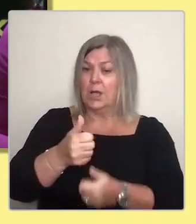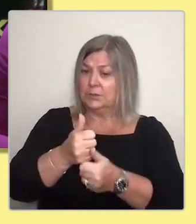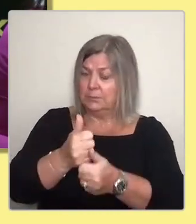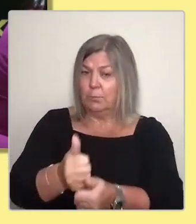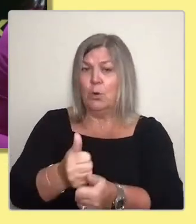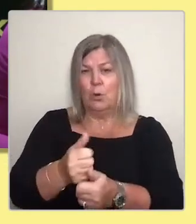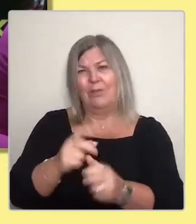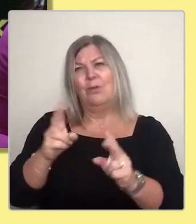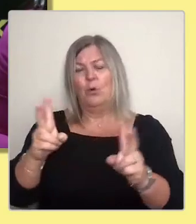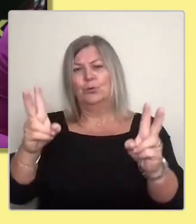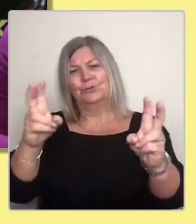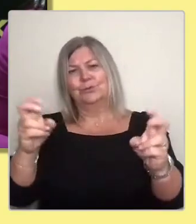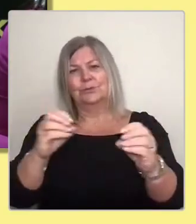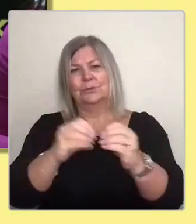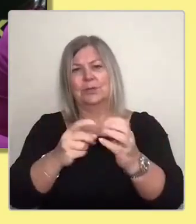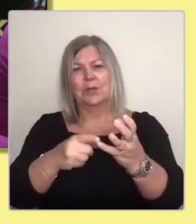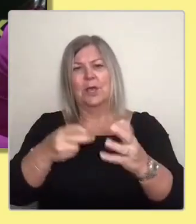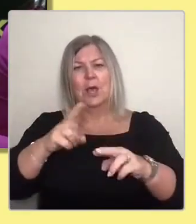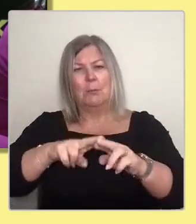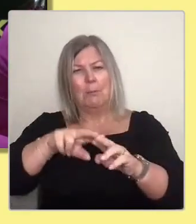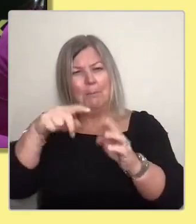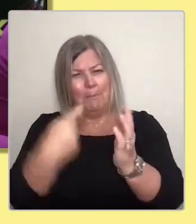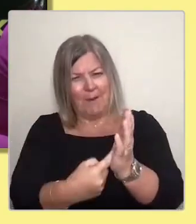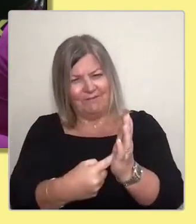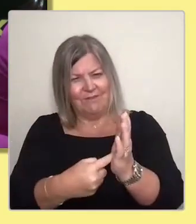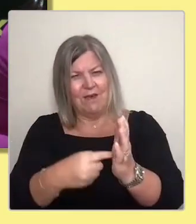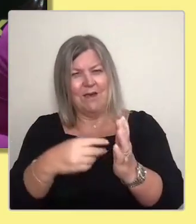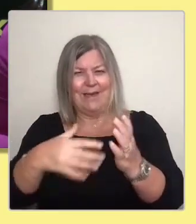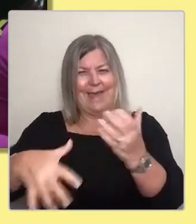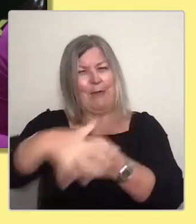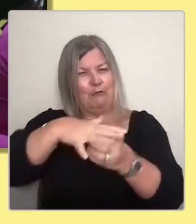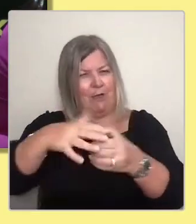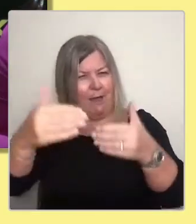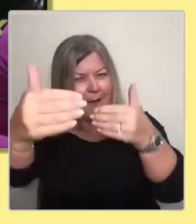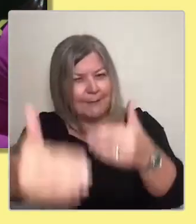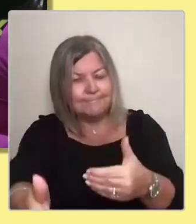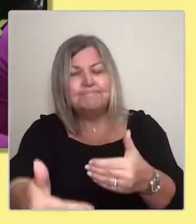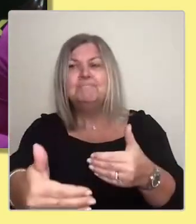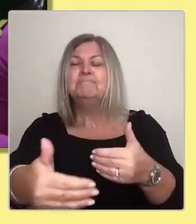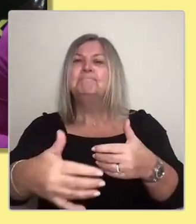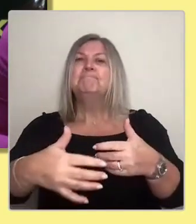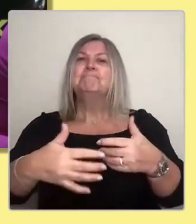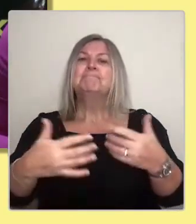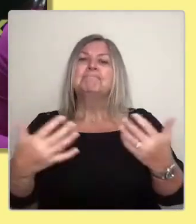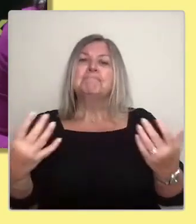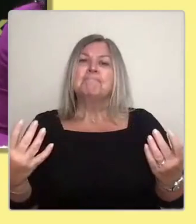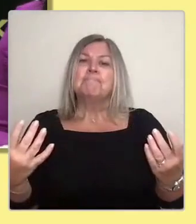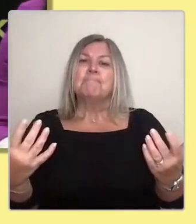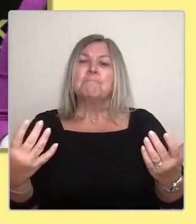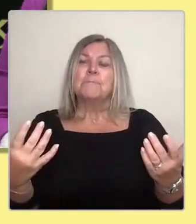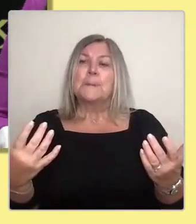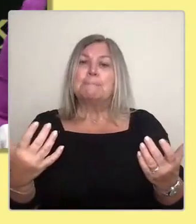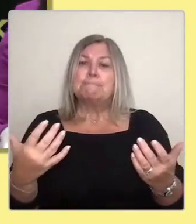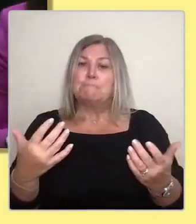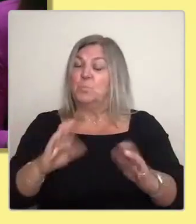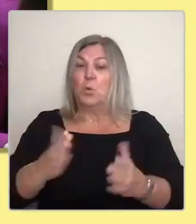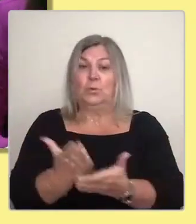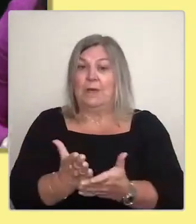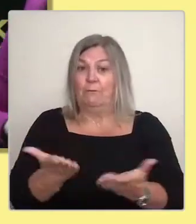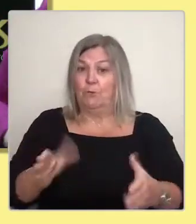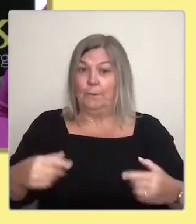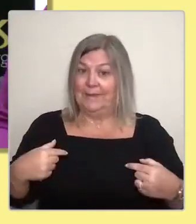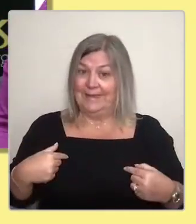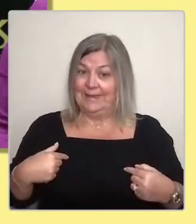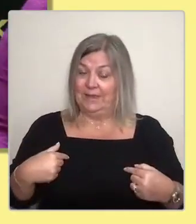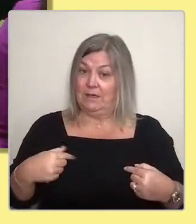places in England. I'm also, again, not going to leave you with a scintilla of doubt that in those safe access zones there should